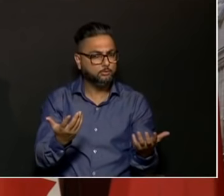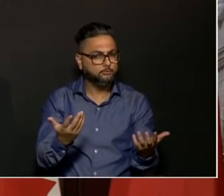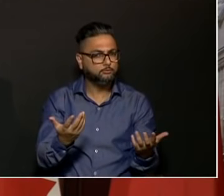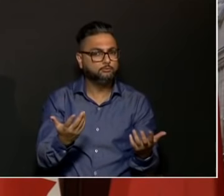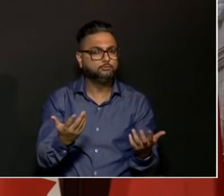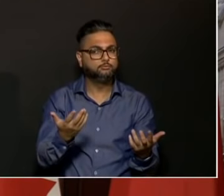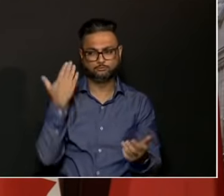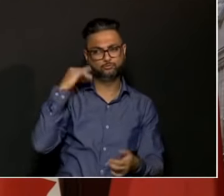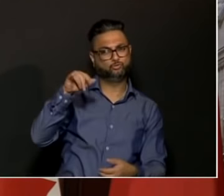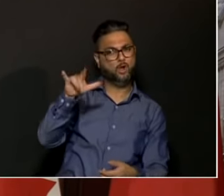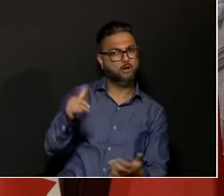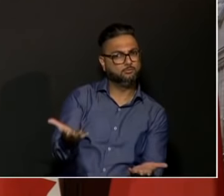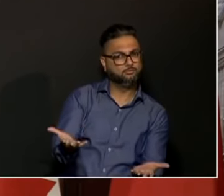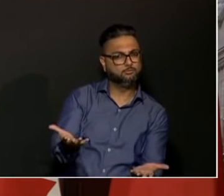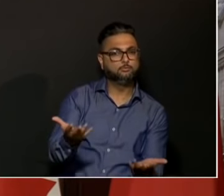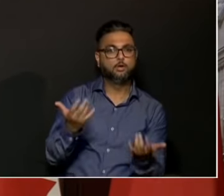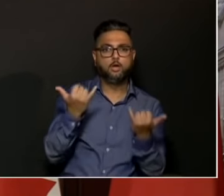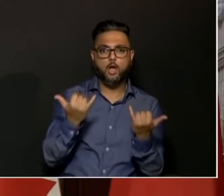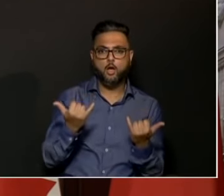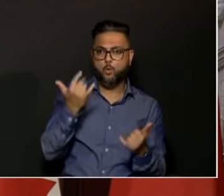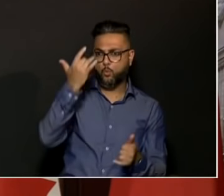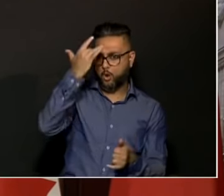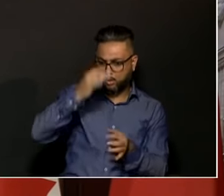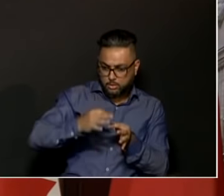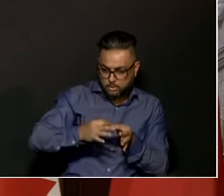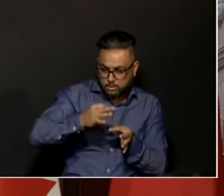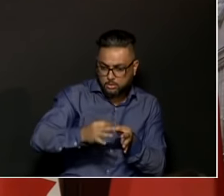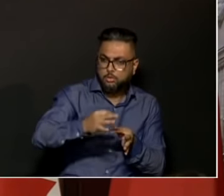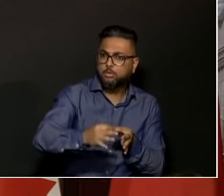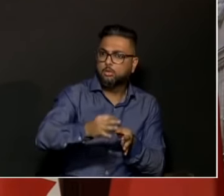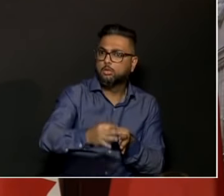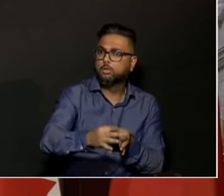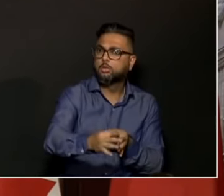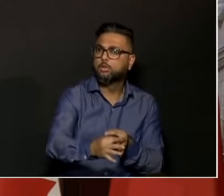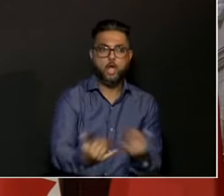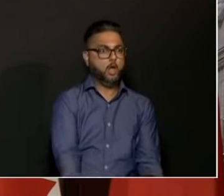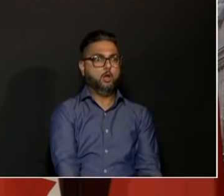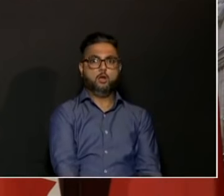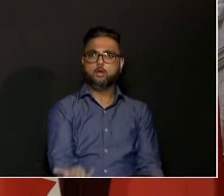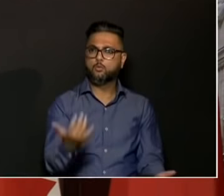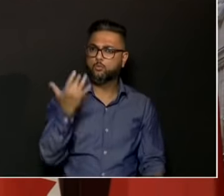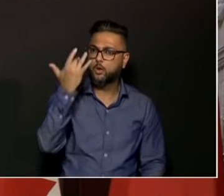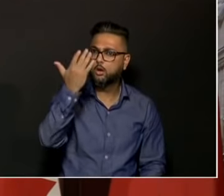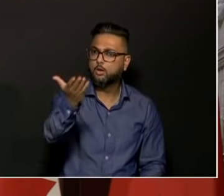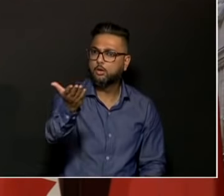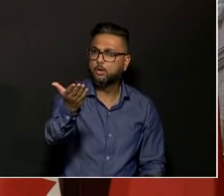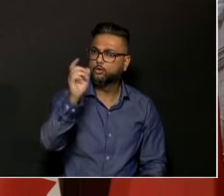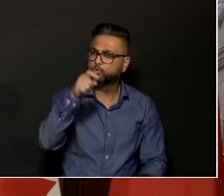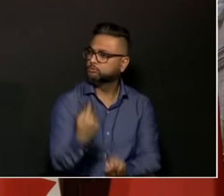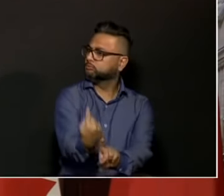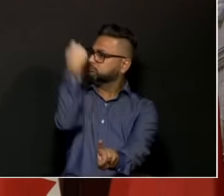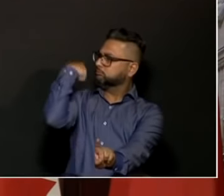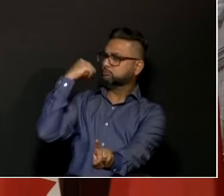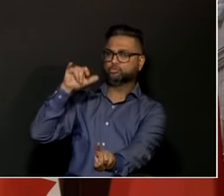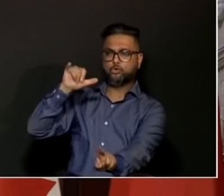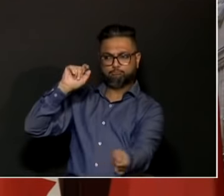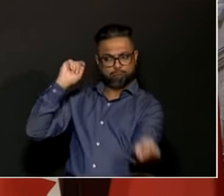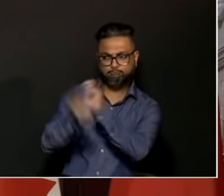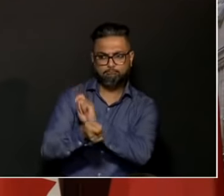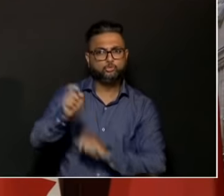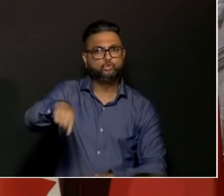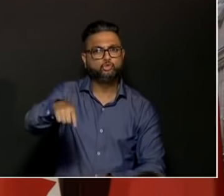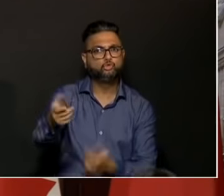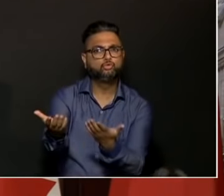Can you elaborate on why it wasn't done then, and would it have been wiser to have done it then from the get-go? Well, we started to